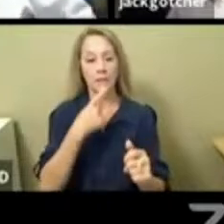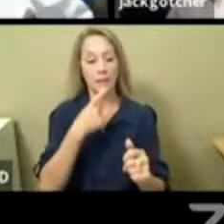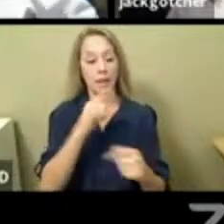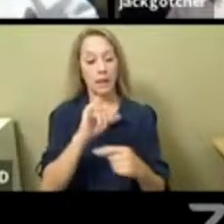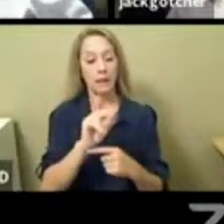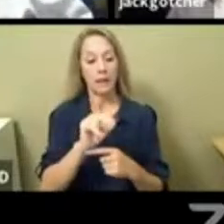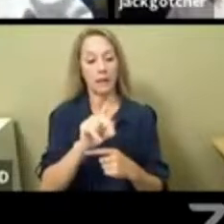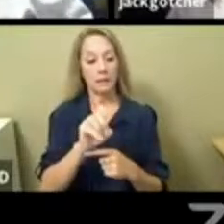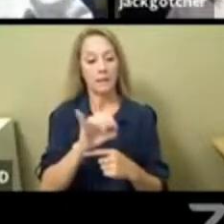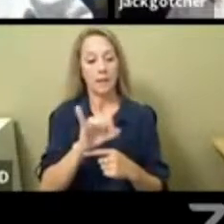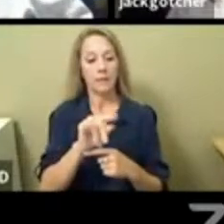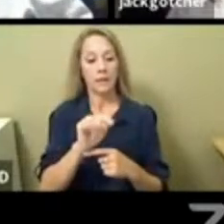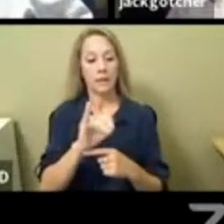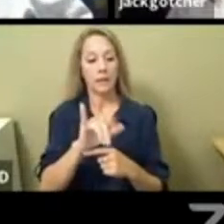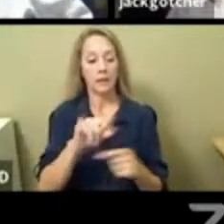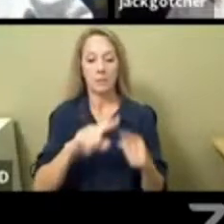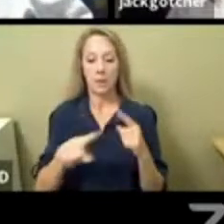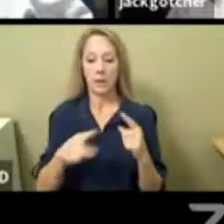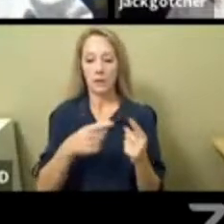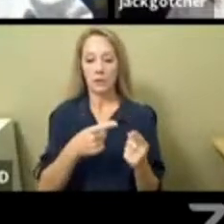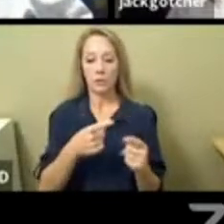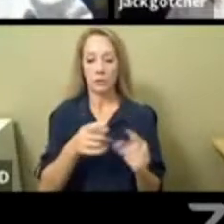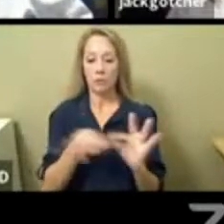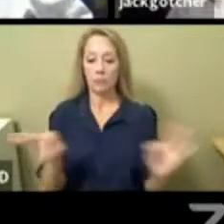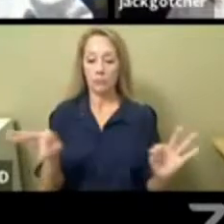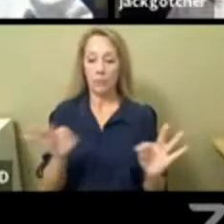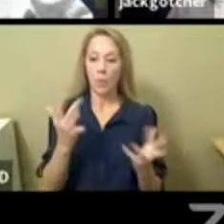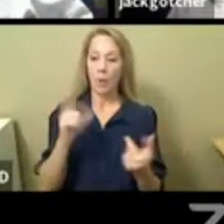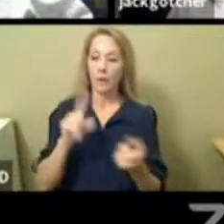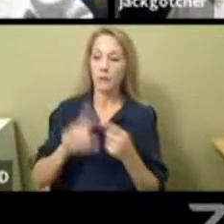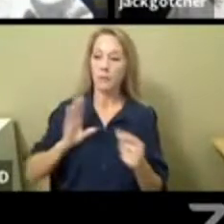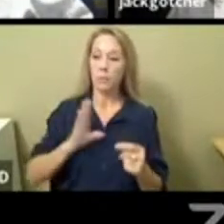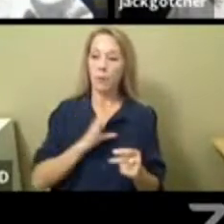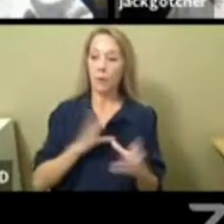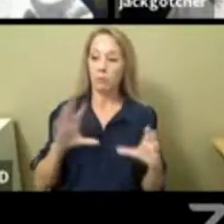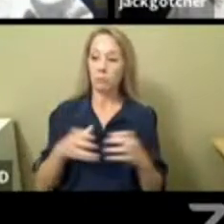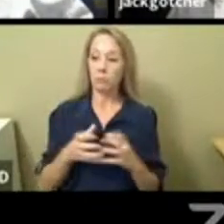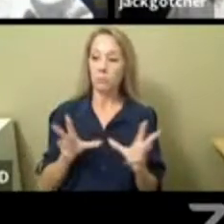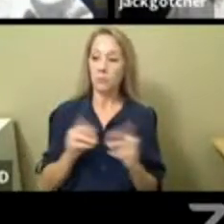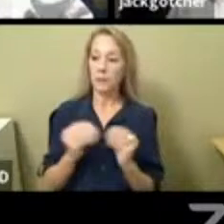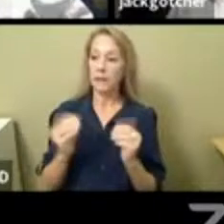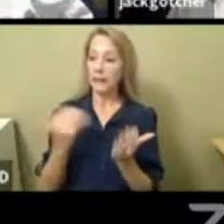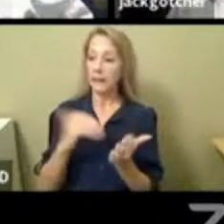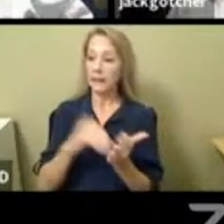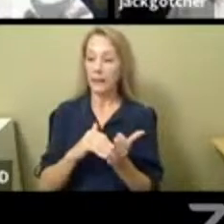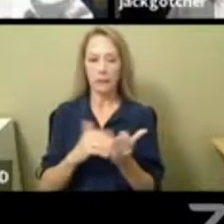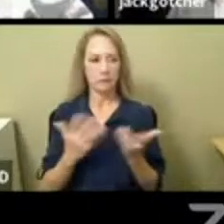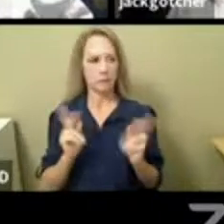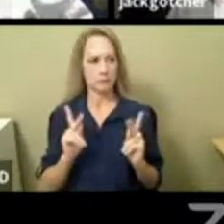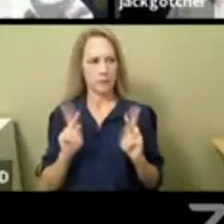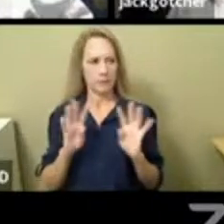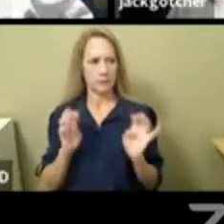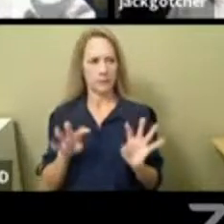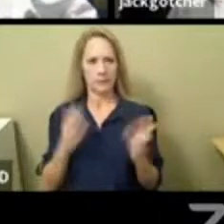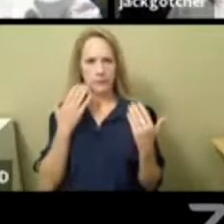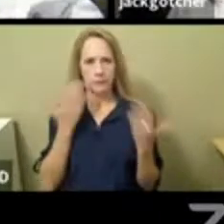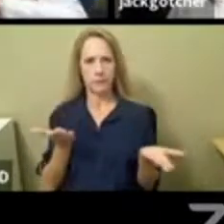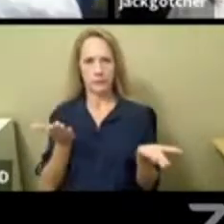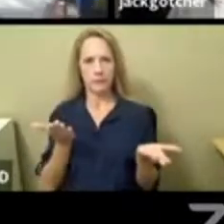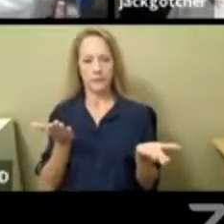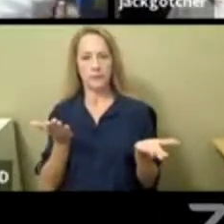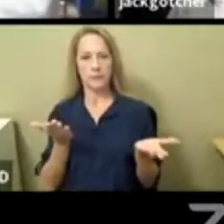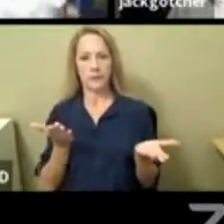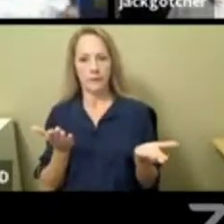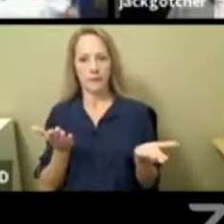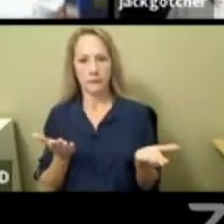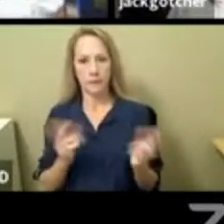precedent, like the Board of Health is going to meet again. Well, when is the Board of Health going to meet again? People who are being regulated